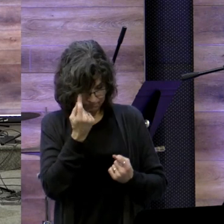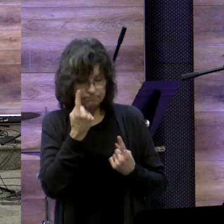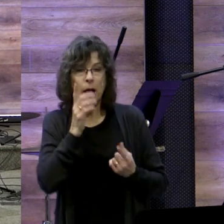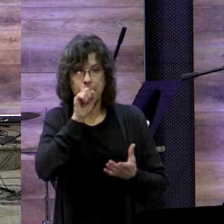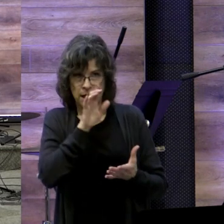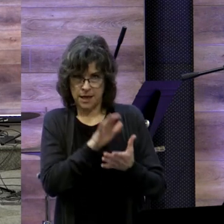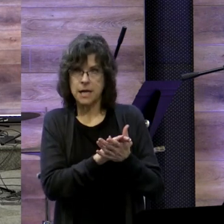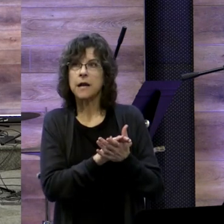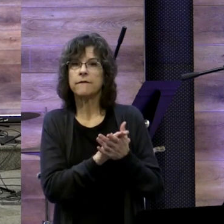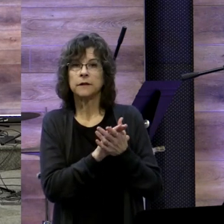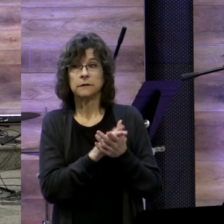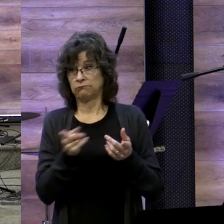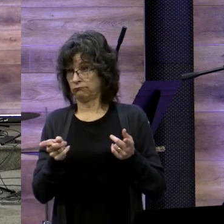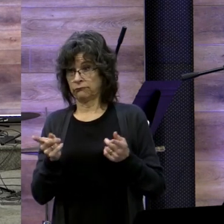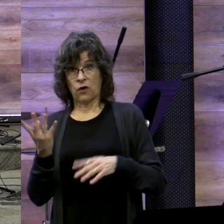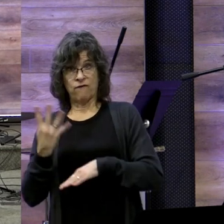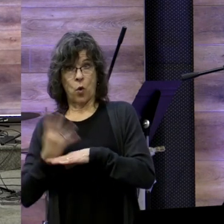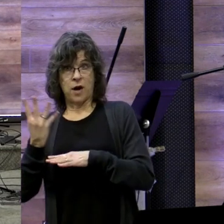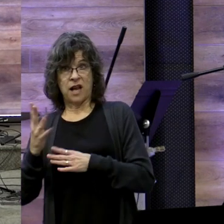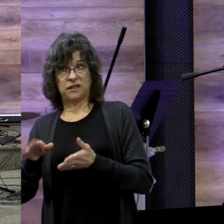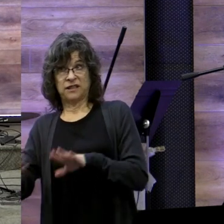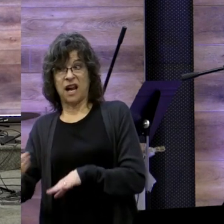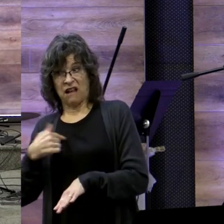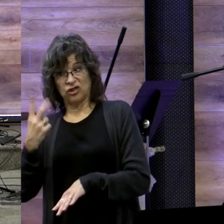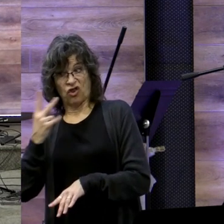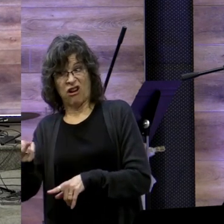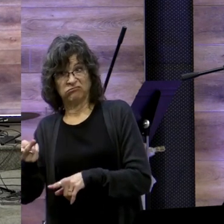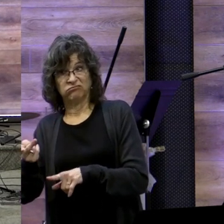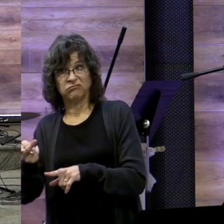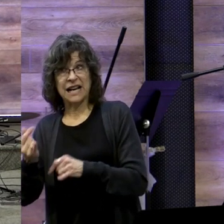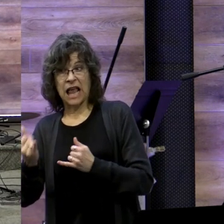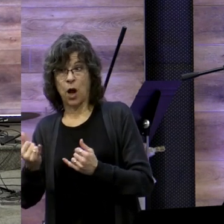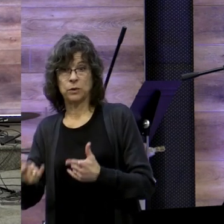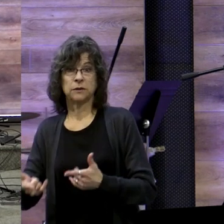This guy who was dead for 4 days is now alive, walking and talking and